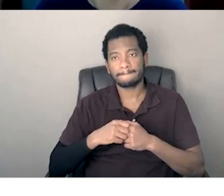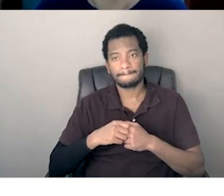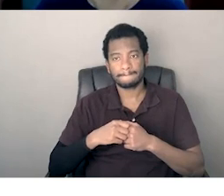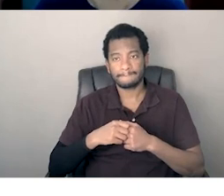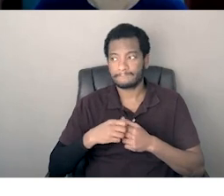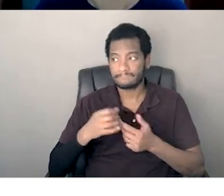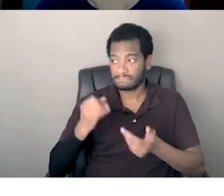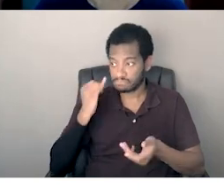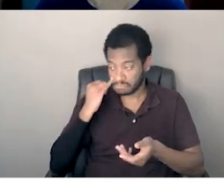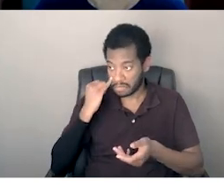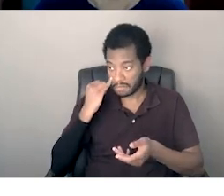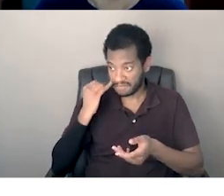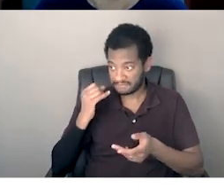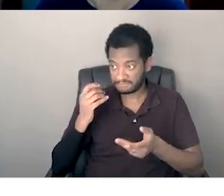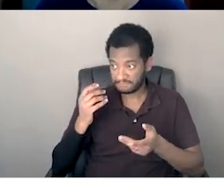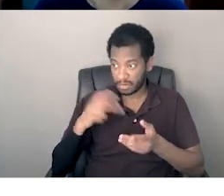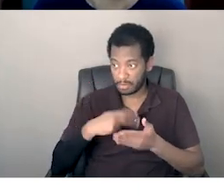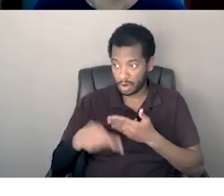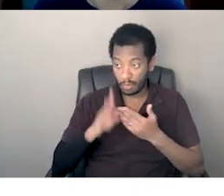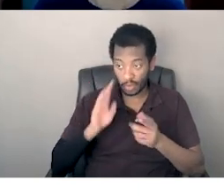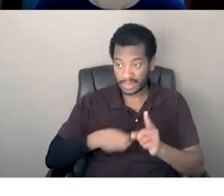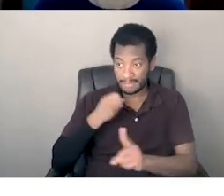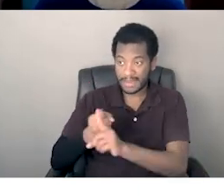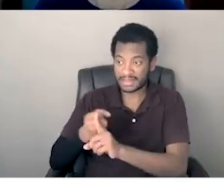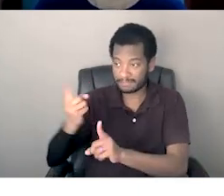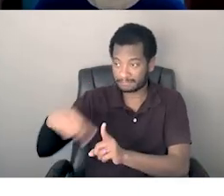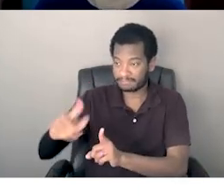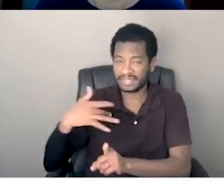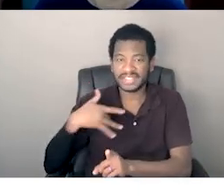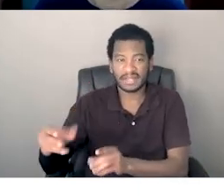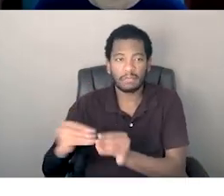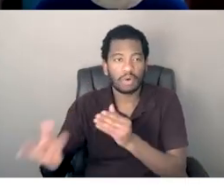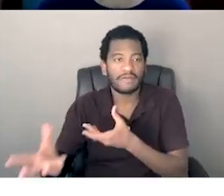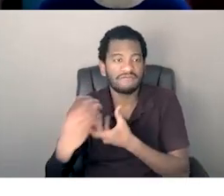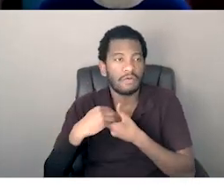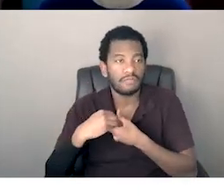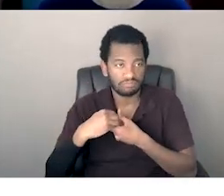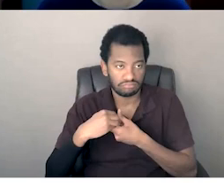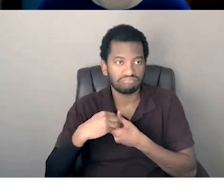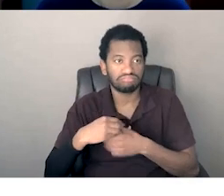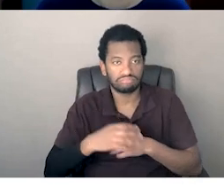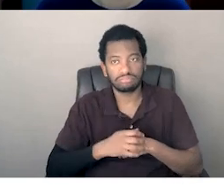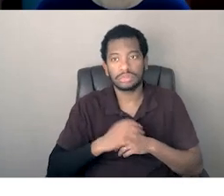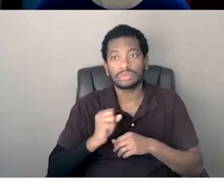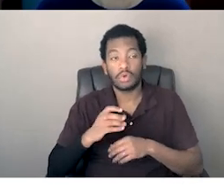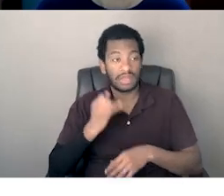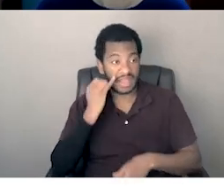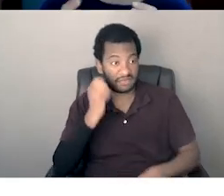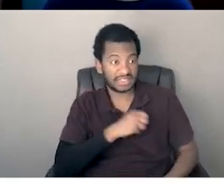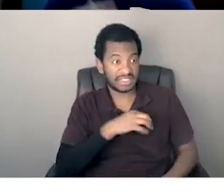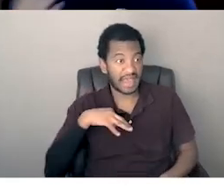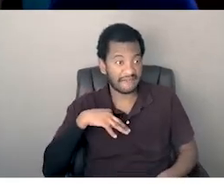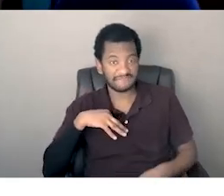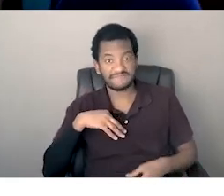impacts them. So in that scenario, staff facilitate co-assessments. So rather